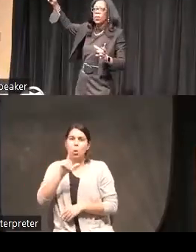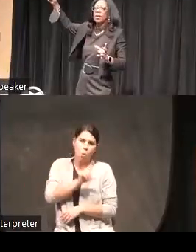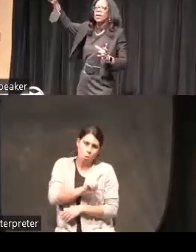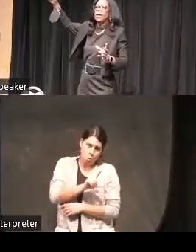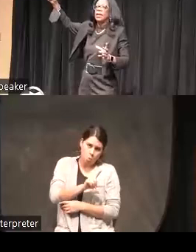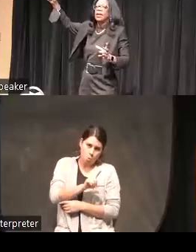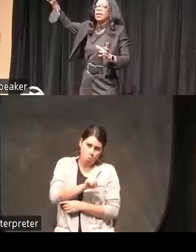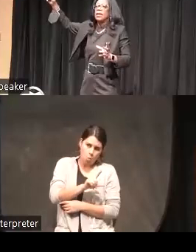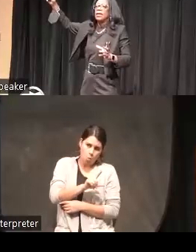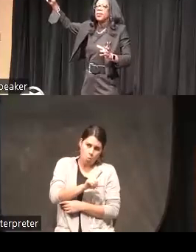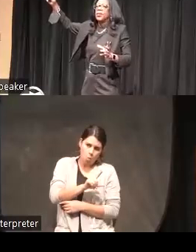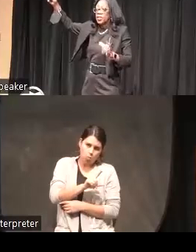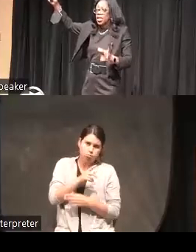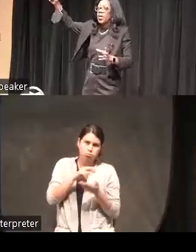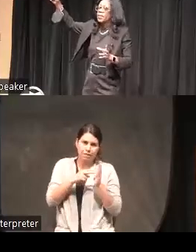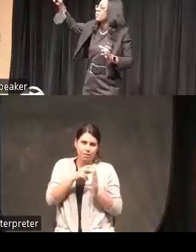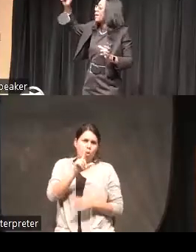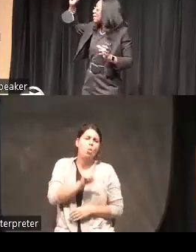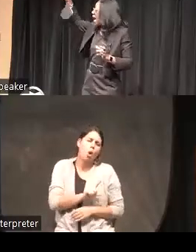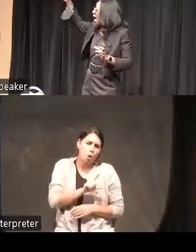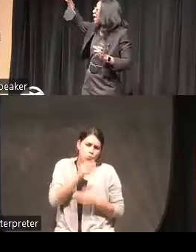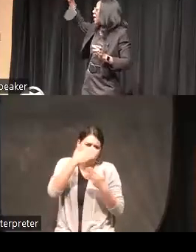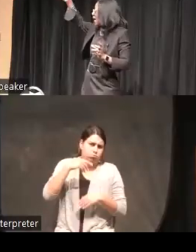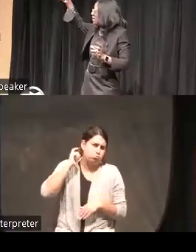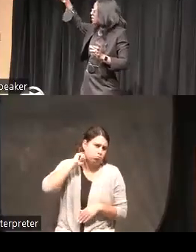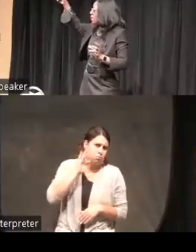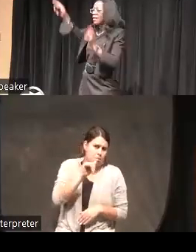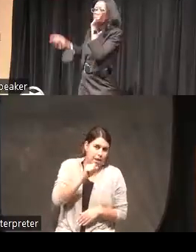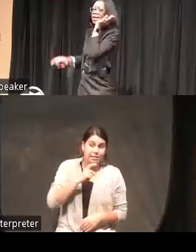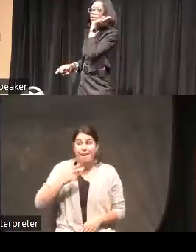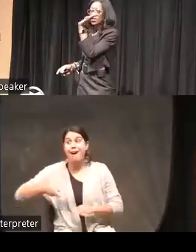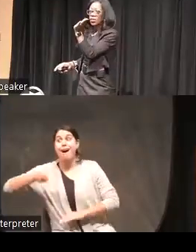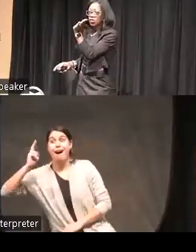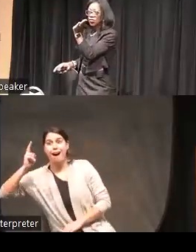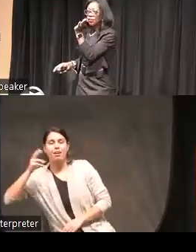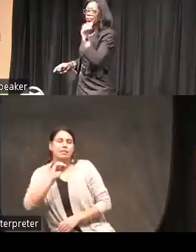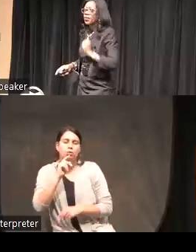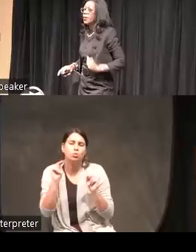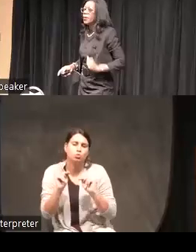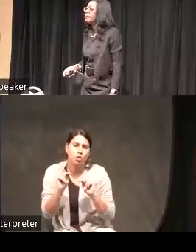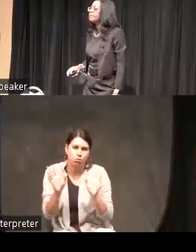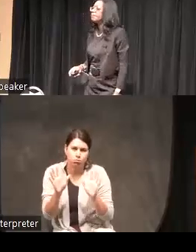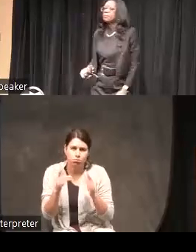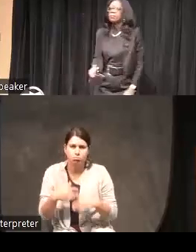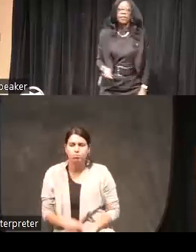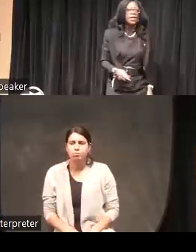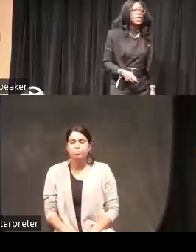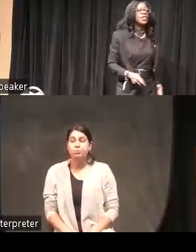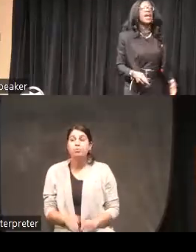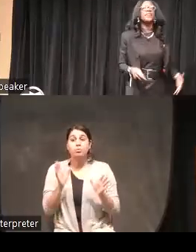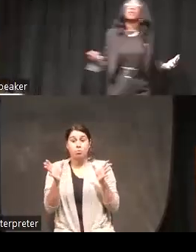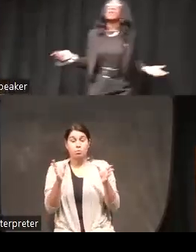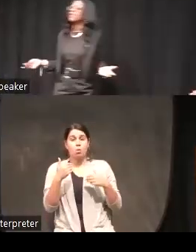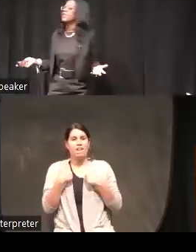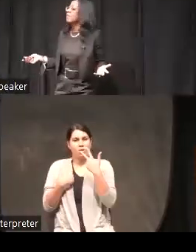Low was low implicit bias, high implicit bias is 0, neutral, right? So